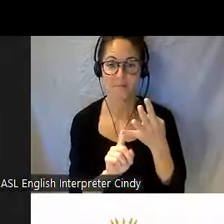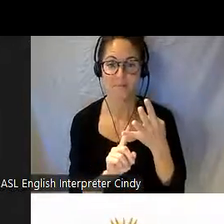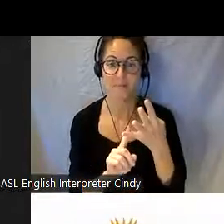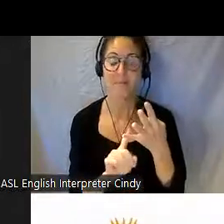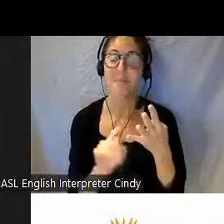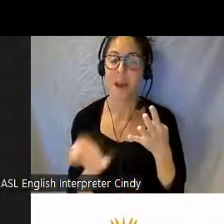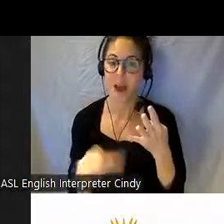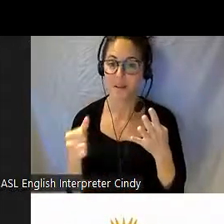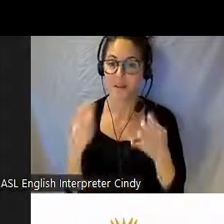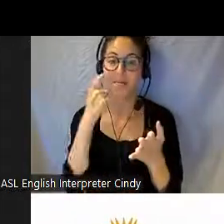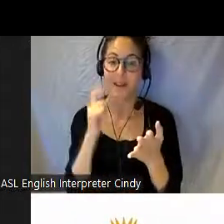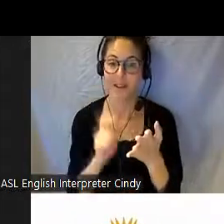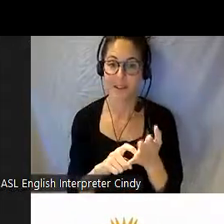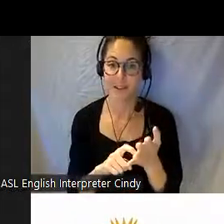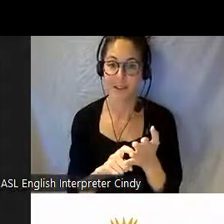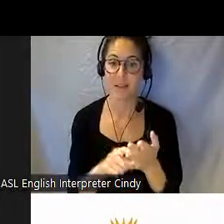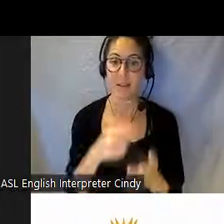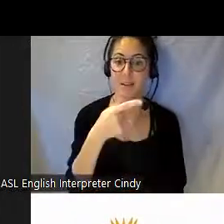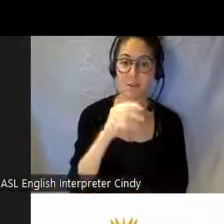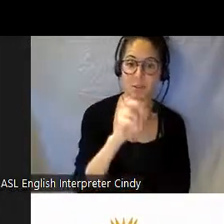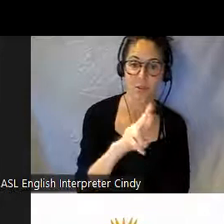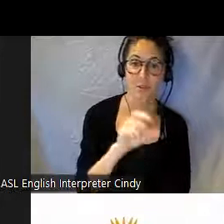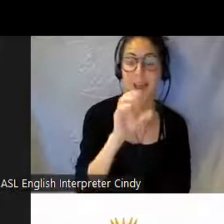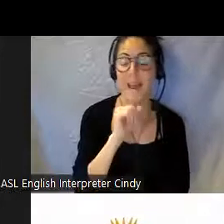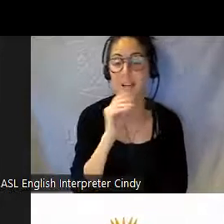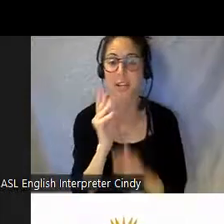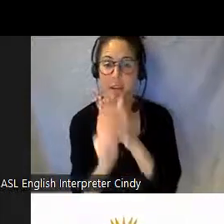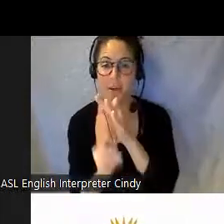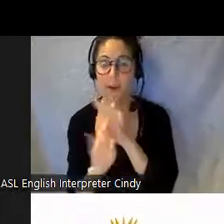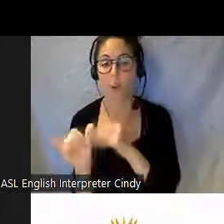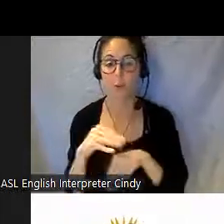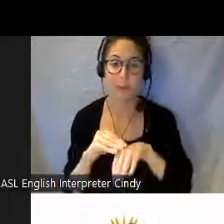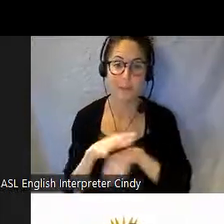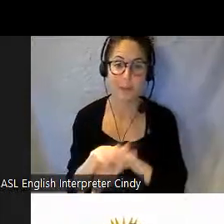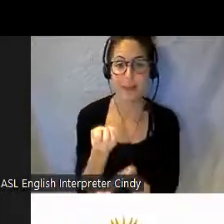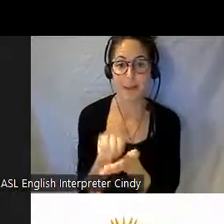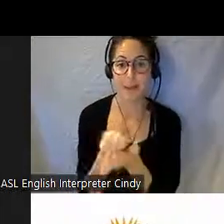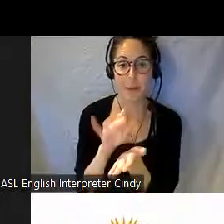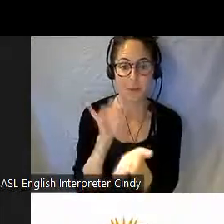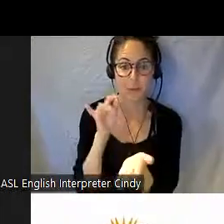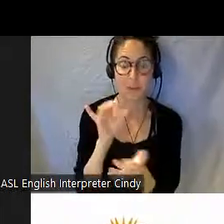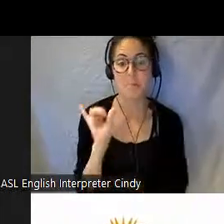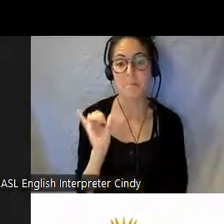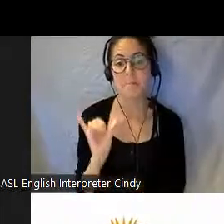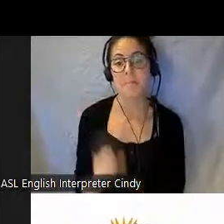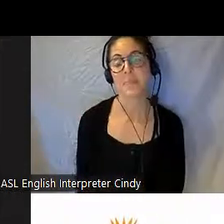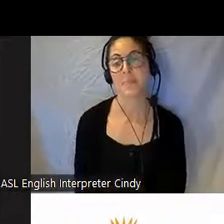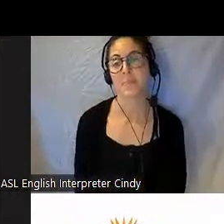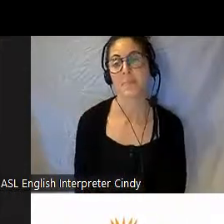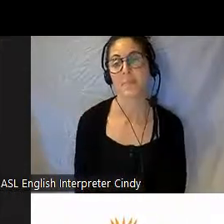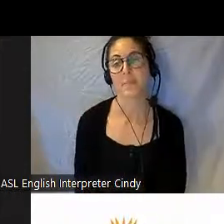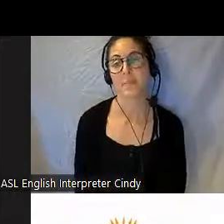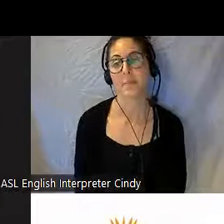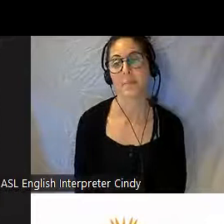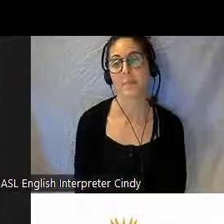that all of gender, age, and immigration in some way influences economic abuse. And that is something that